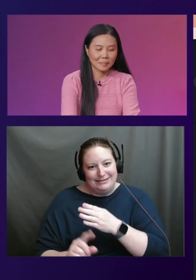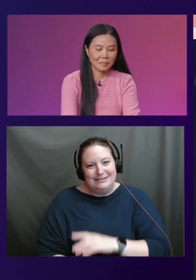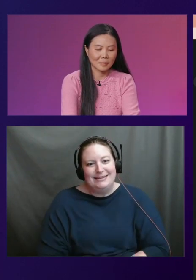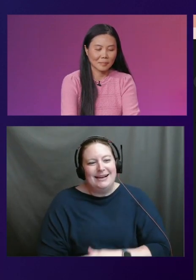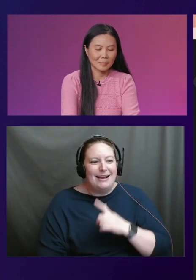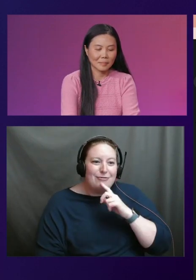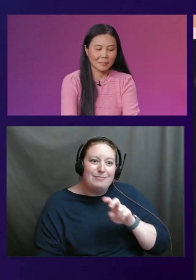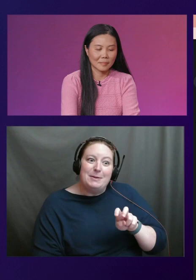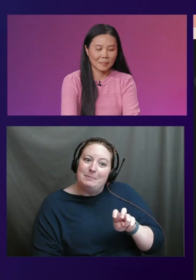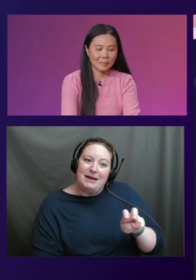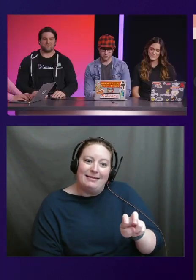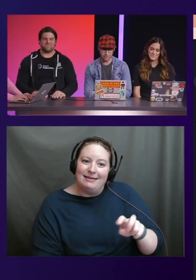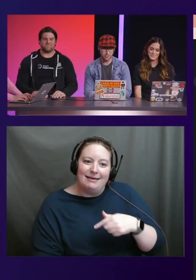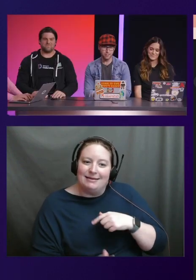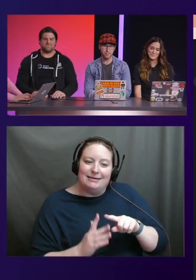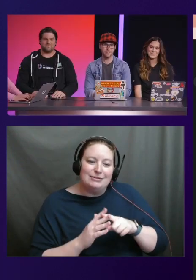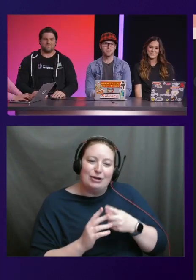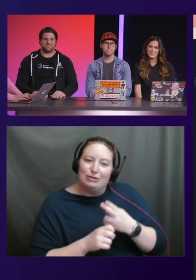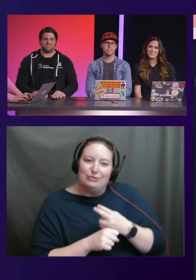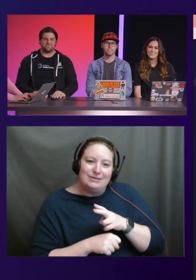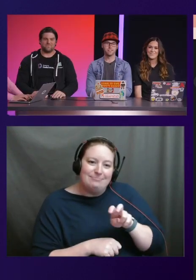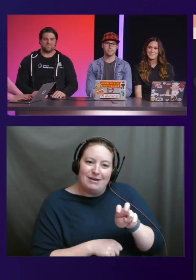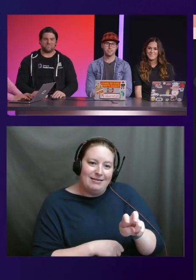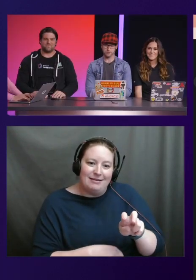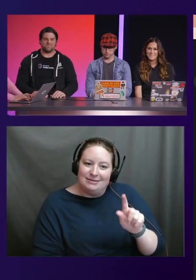using, so All it's right. Python. Yeah. Fair.